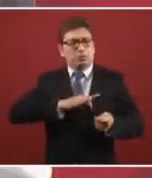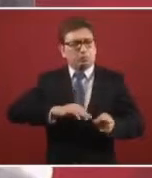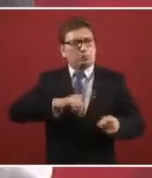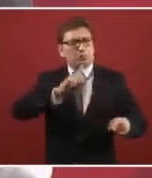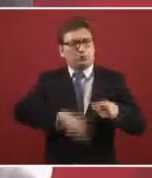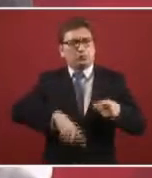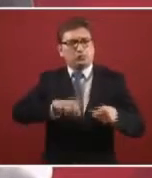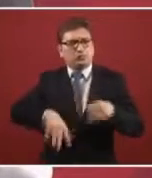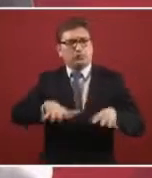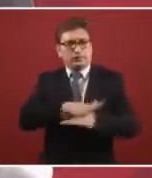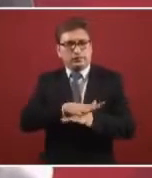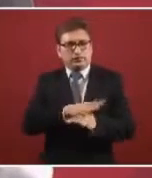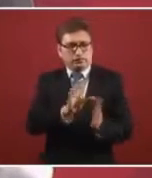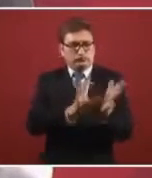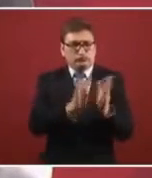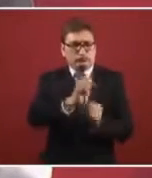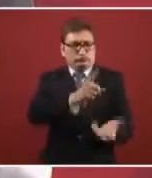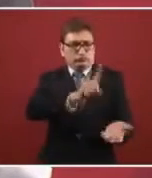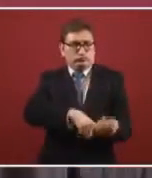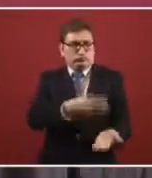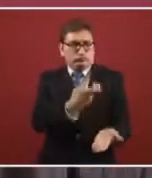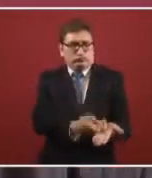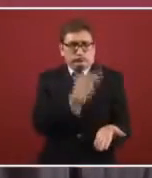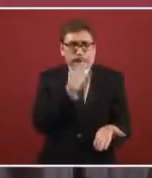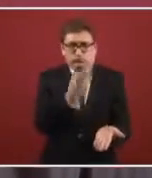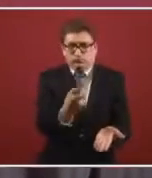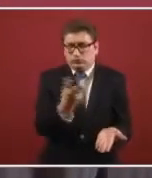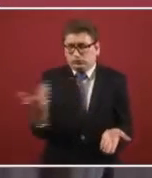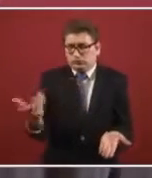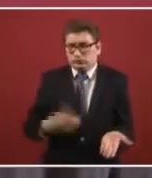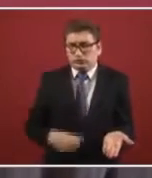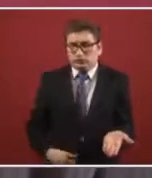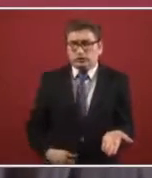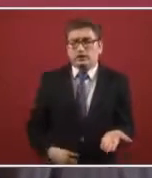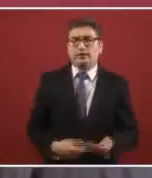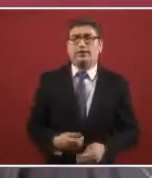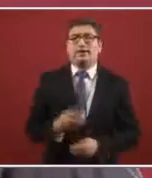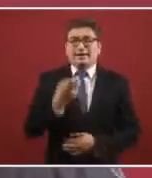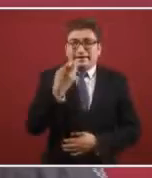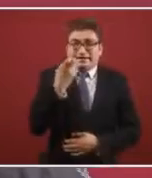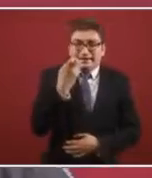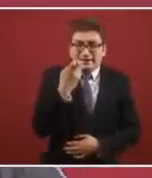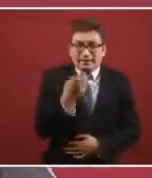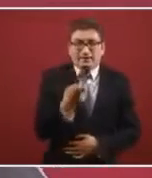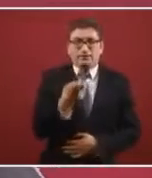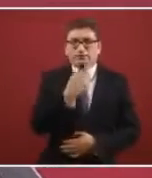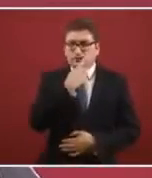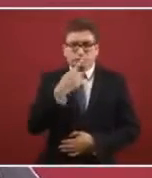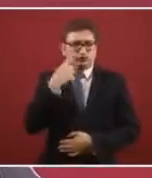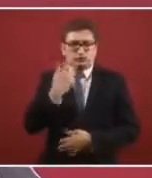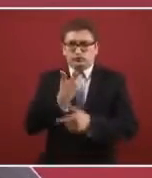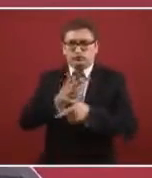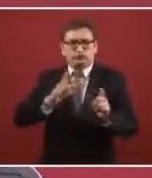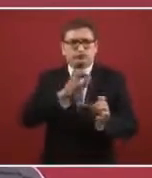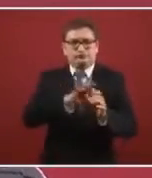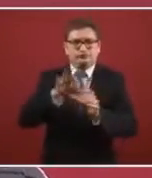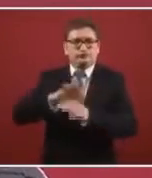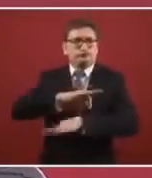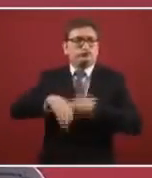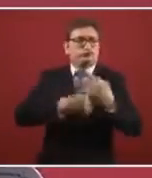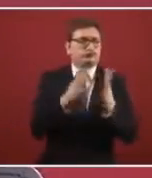Eso lo establece la Constitución. That is established in the Y esa Constitution. es la esencia de That la is the democracia essence of participativa.